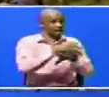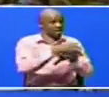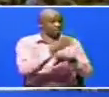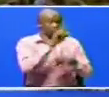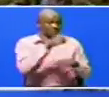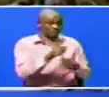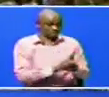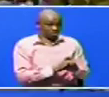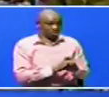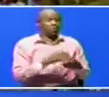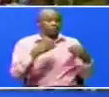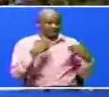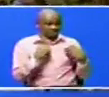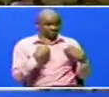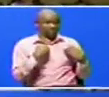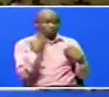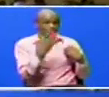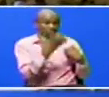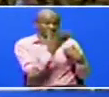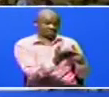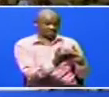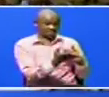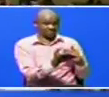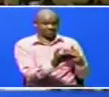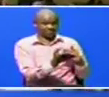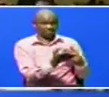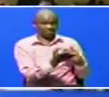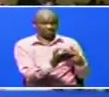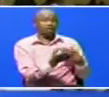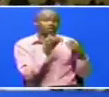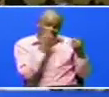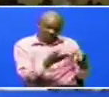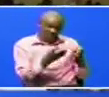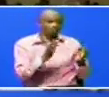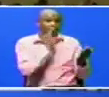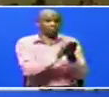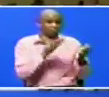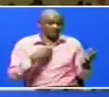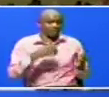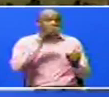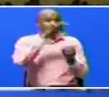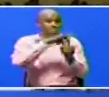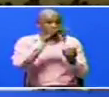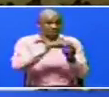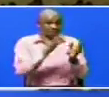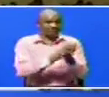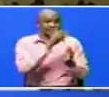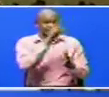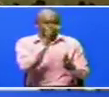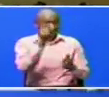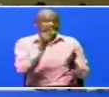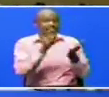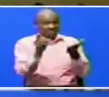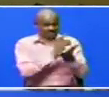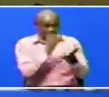we have those documents recorded, information recorded in what we call poll day diaries. And